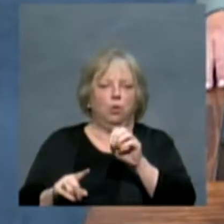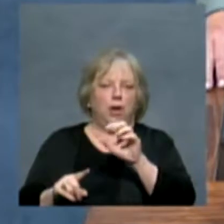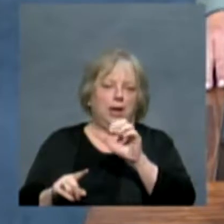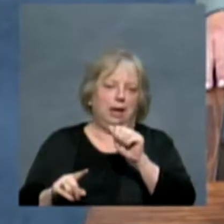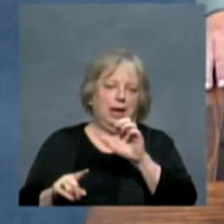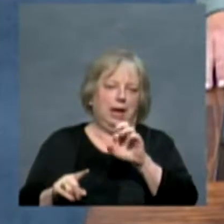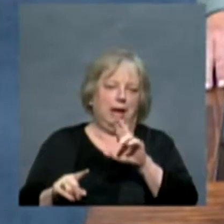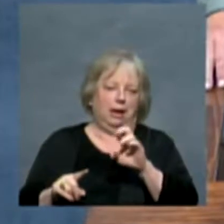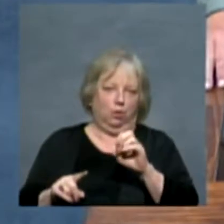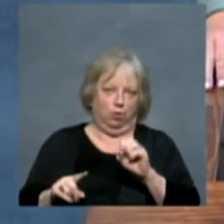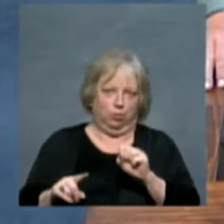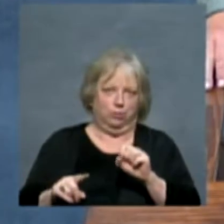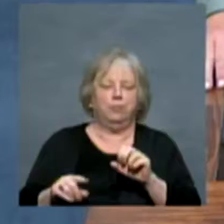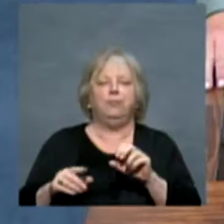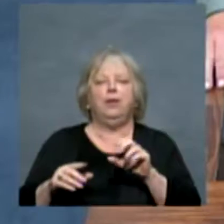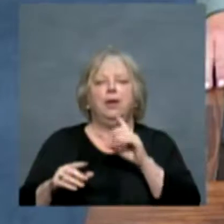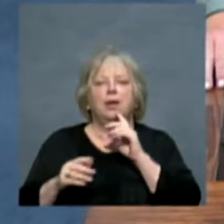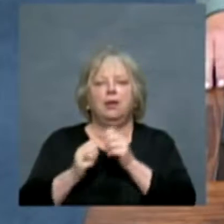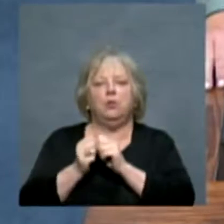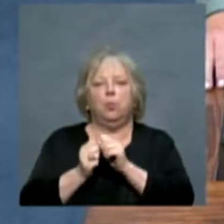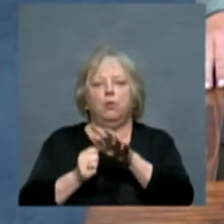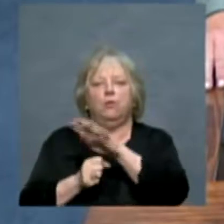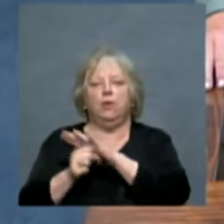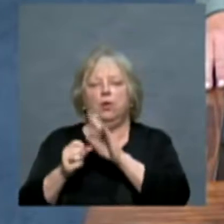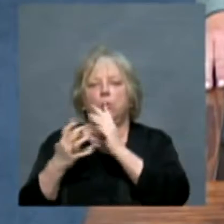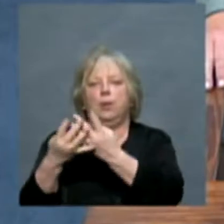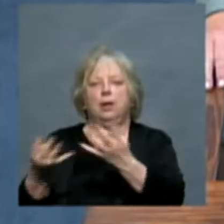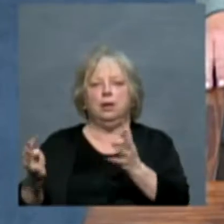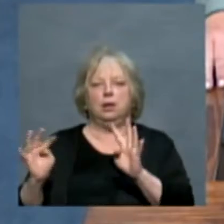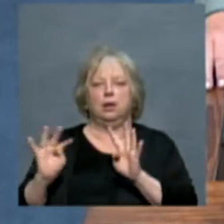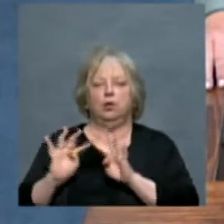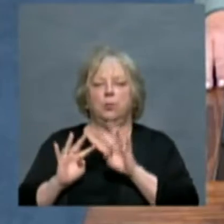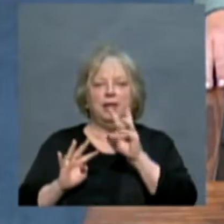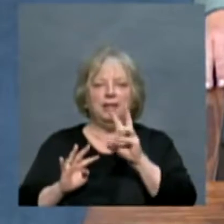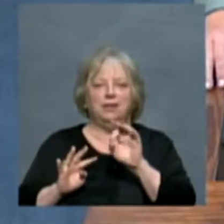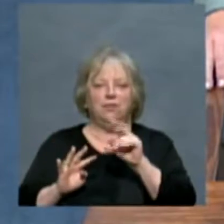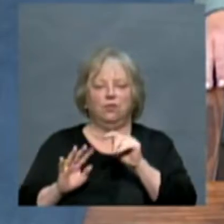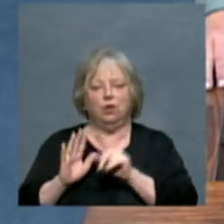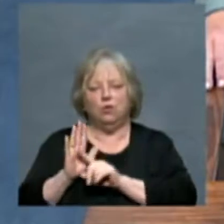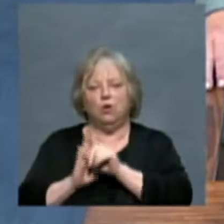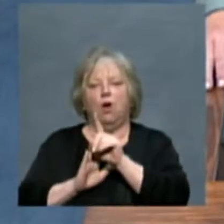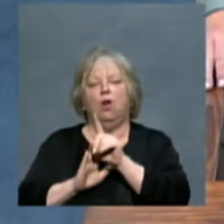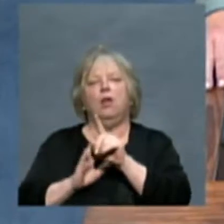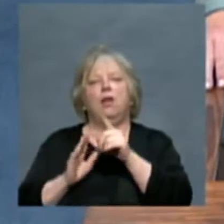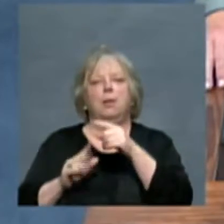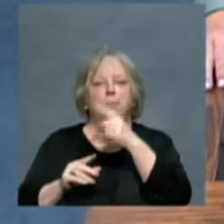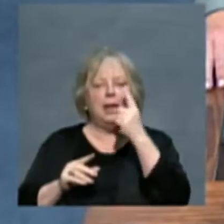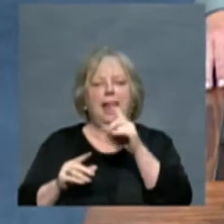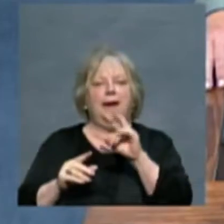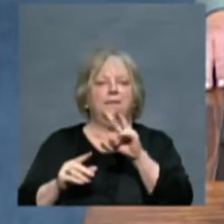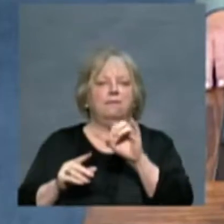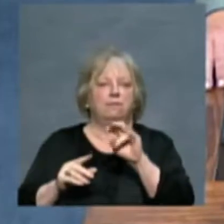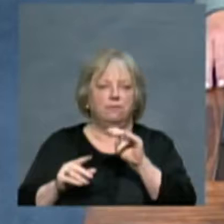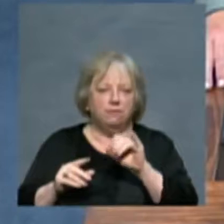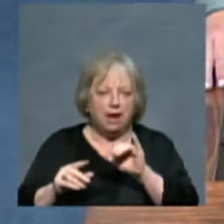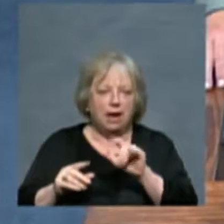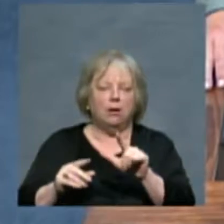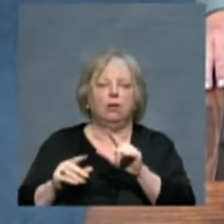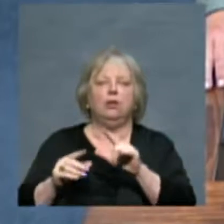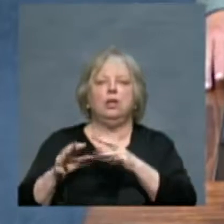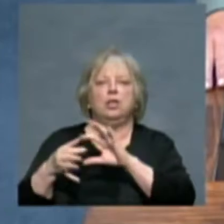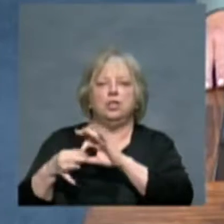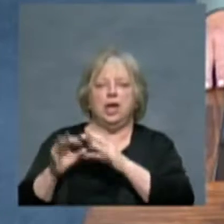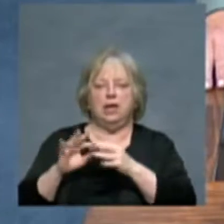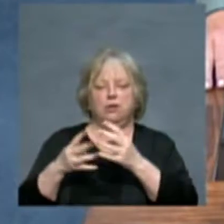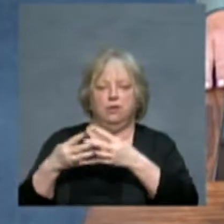school. The sports field will be enclosed by a 6-foot-tall black vinyl-coated chain-link fence. No new parking is